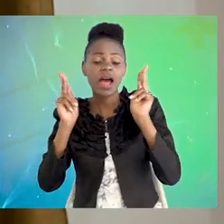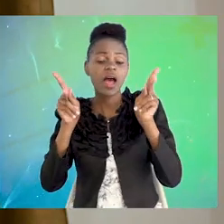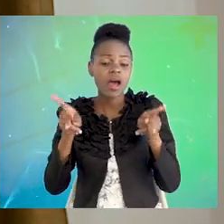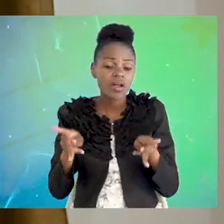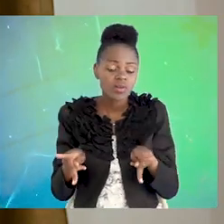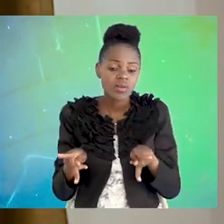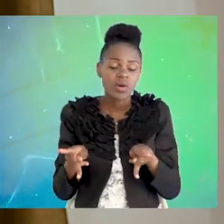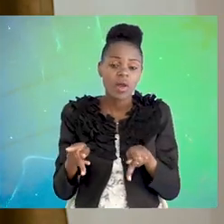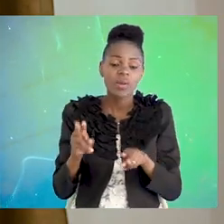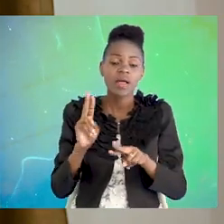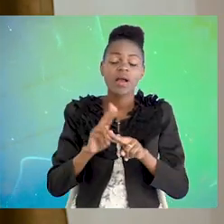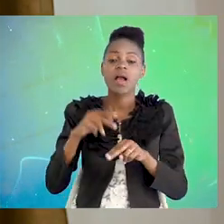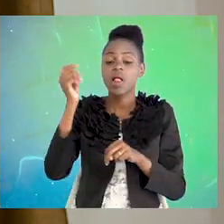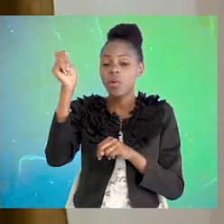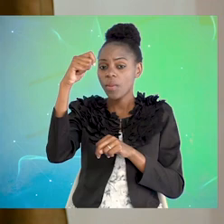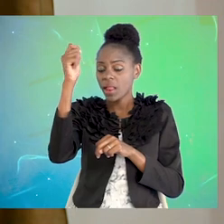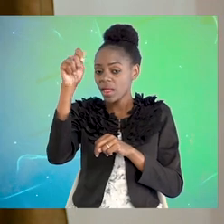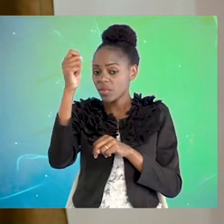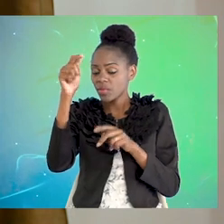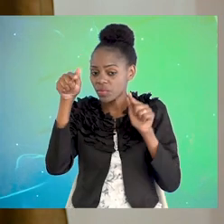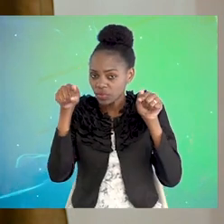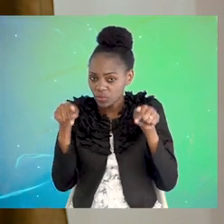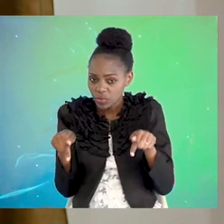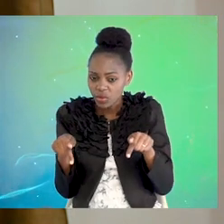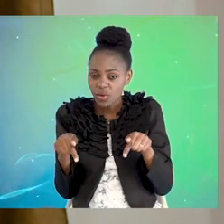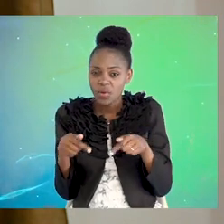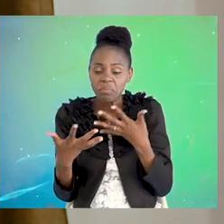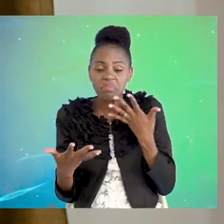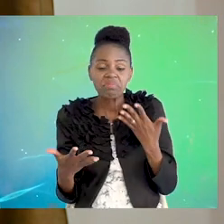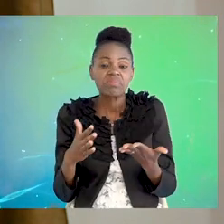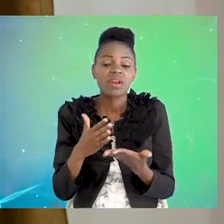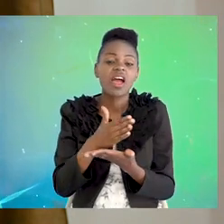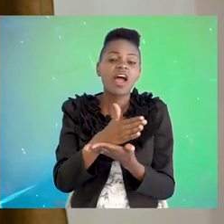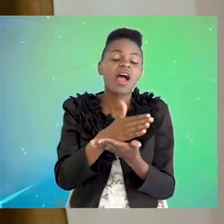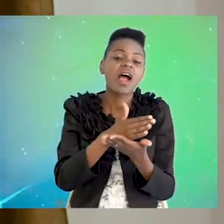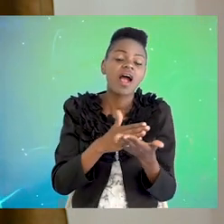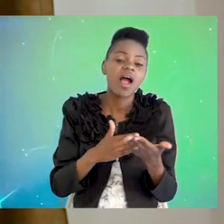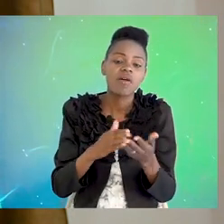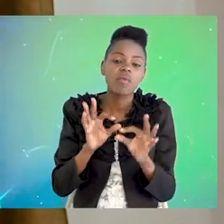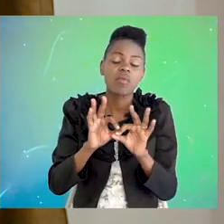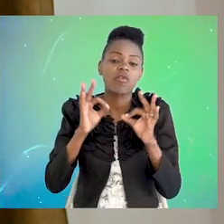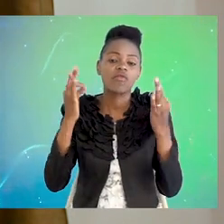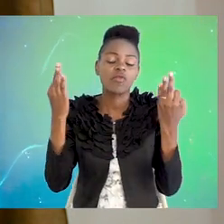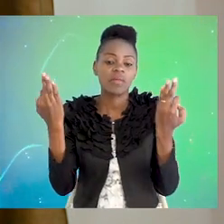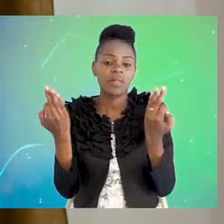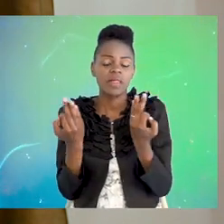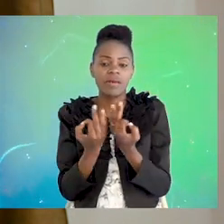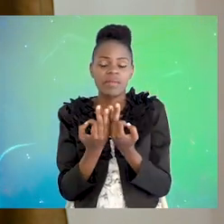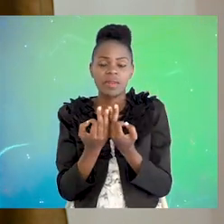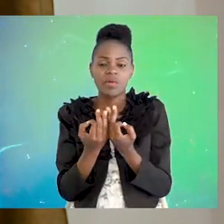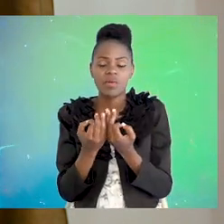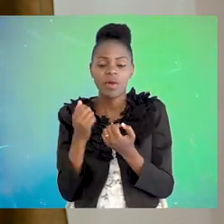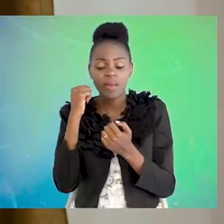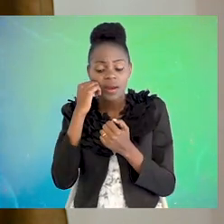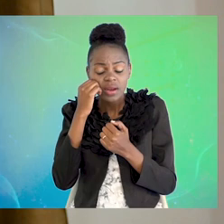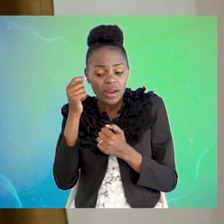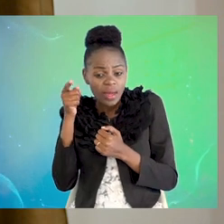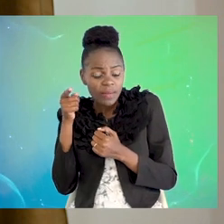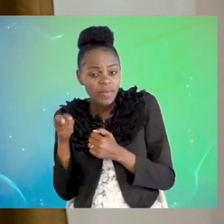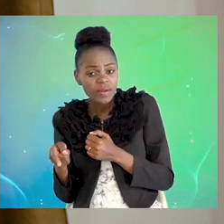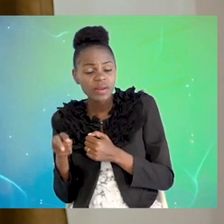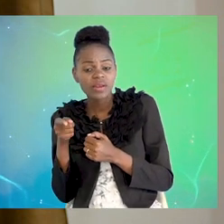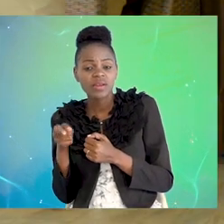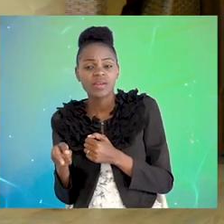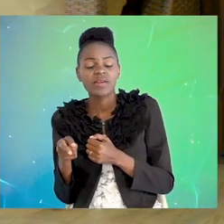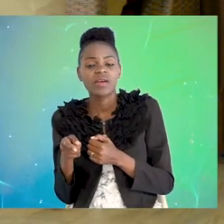who had Malawi. And what we found is that nearly half of families where there's a case of typhoid, this puts a what we